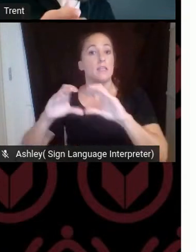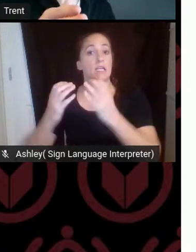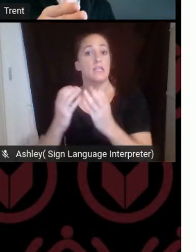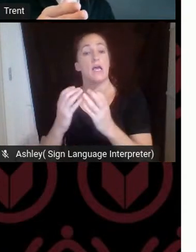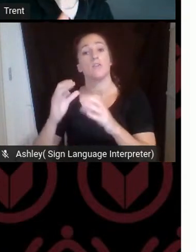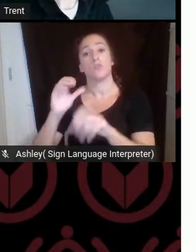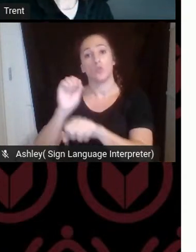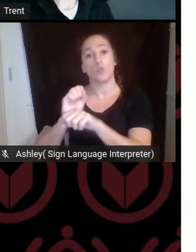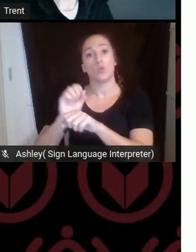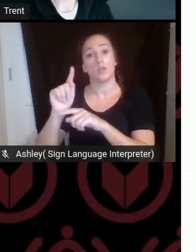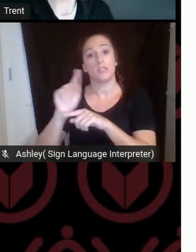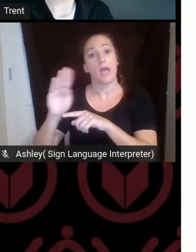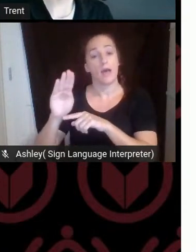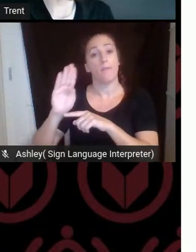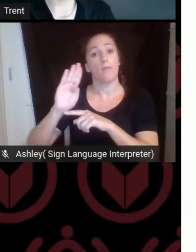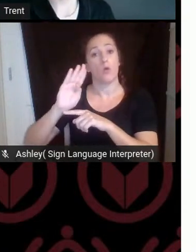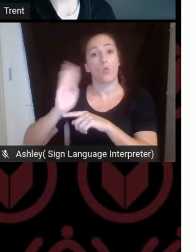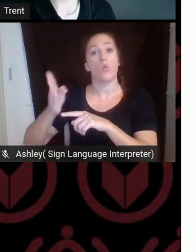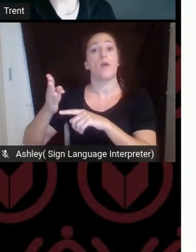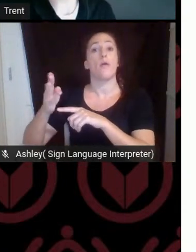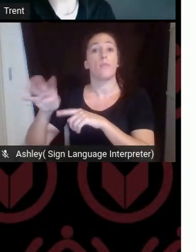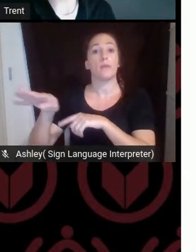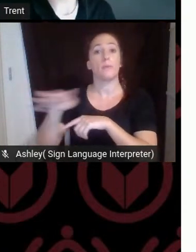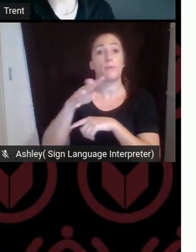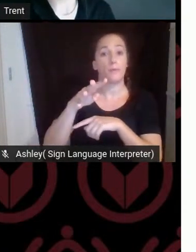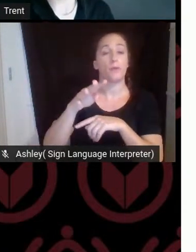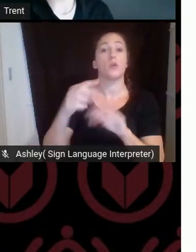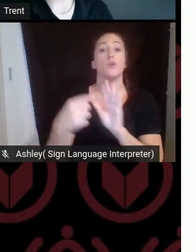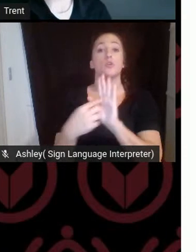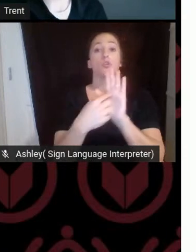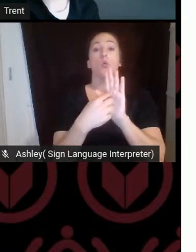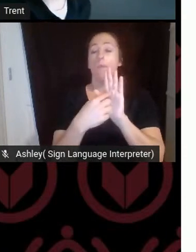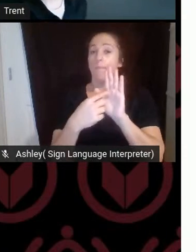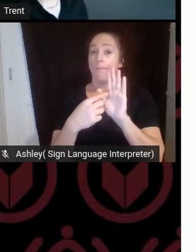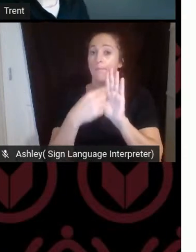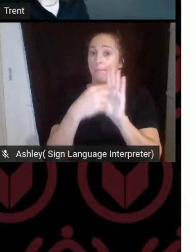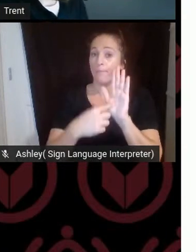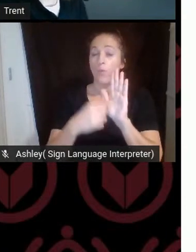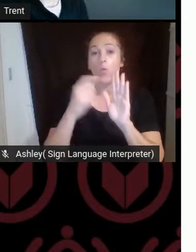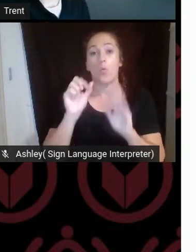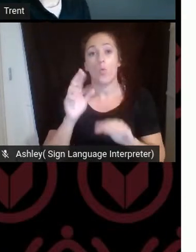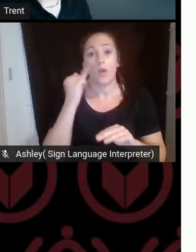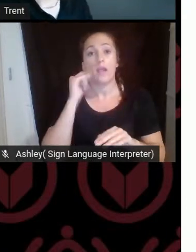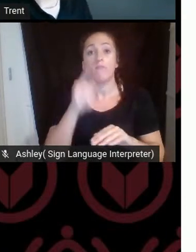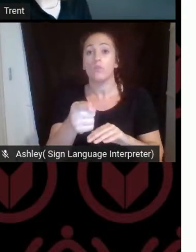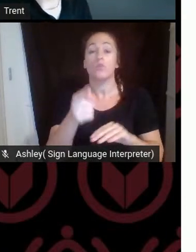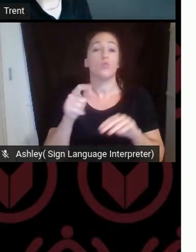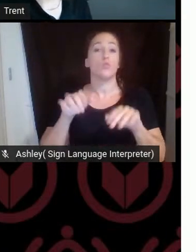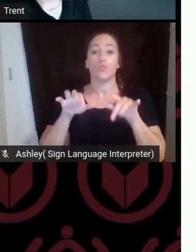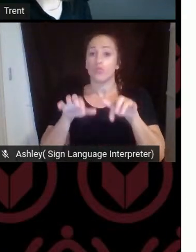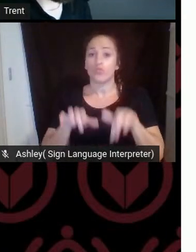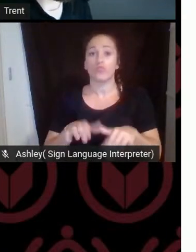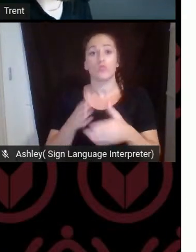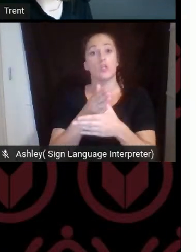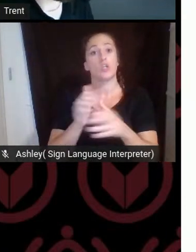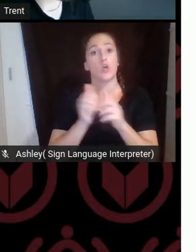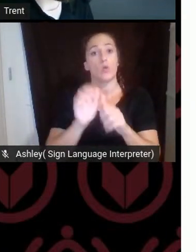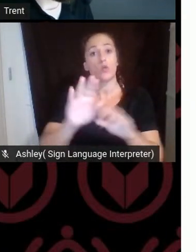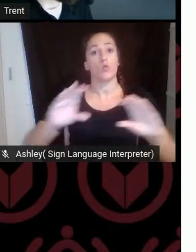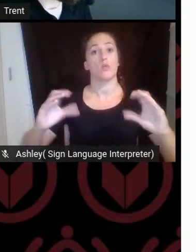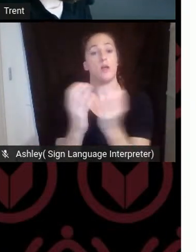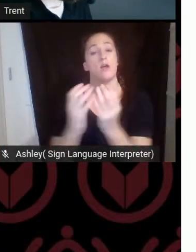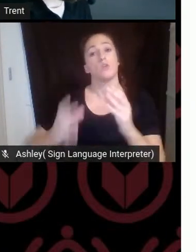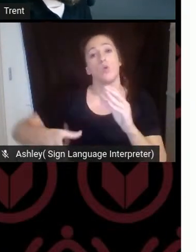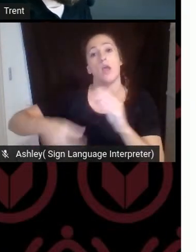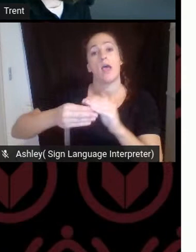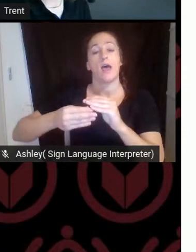will automatically show up on the stream page. Or if you write something here and share it with your class, And you can choose to add an attachment